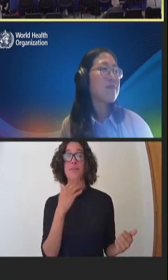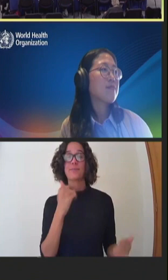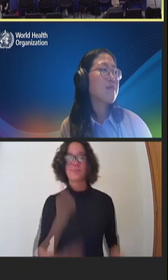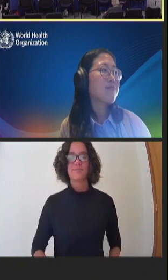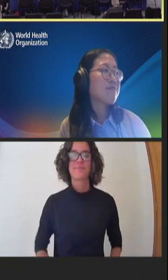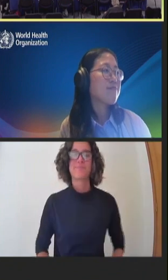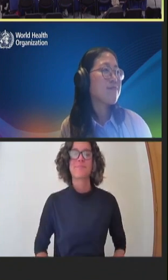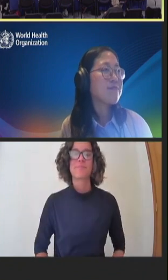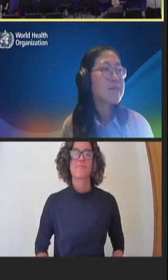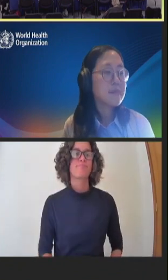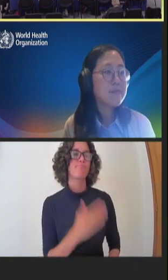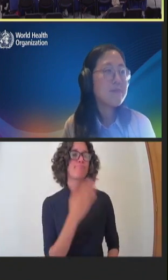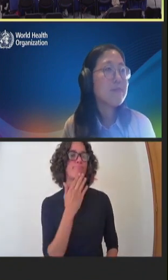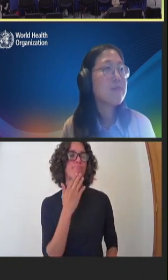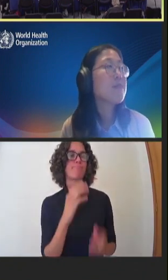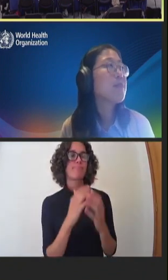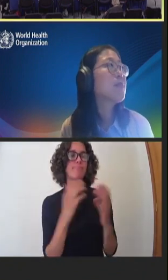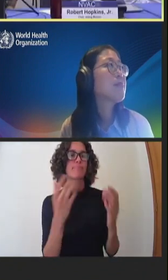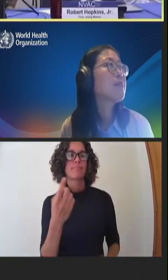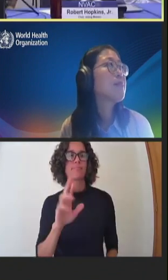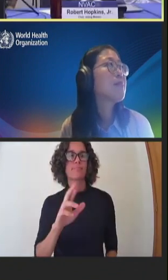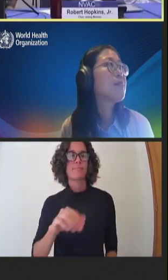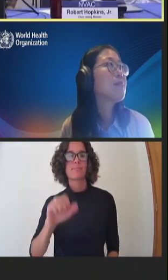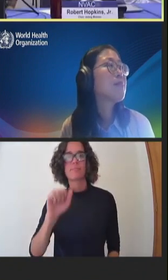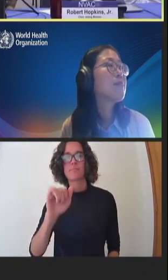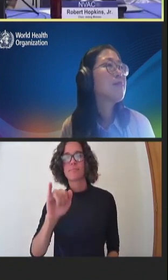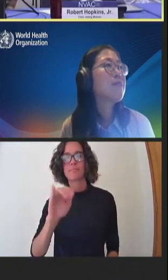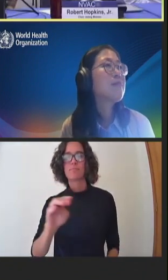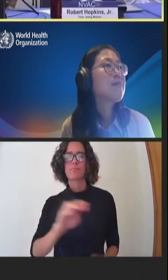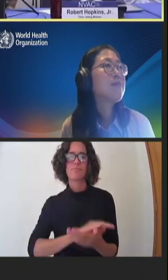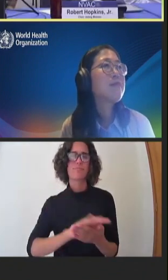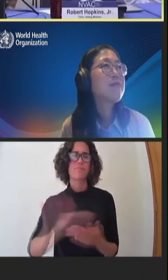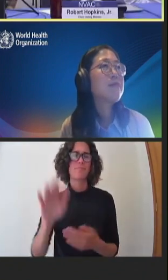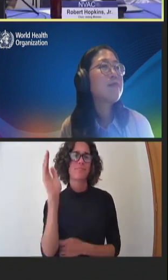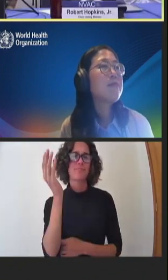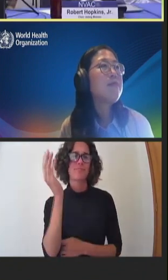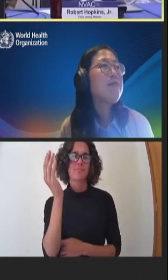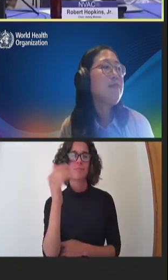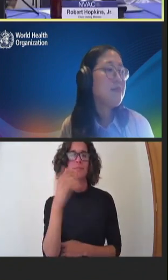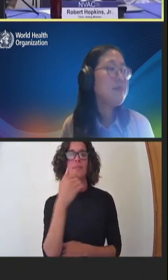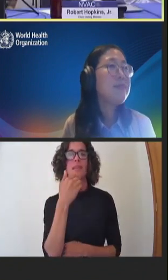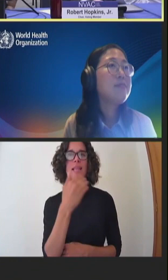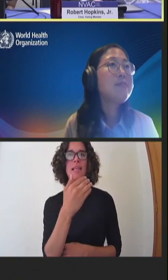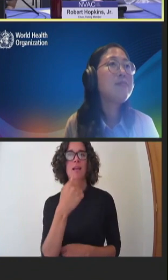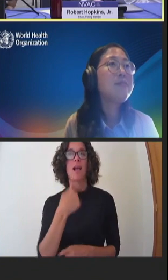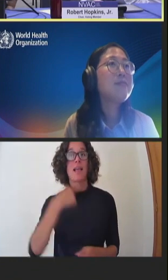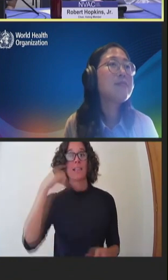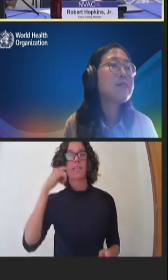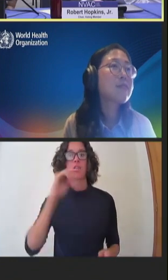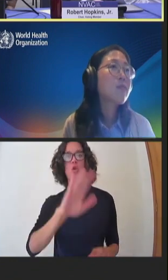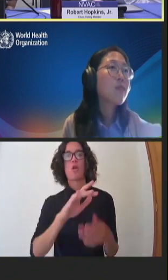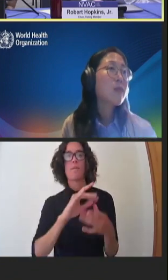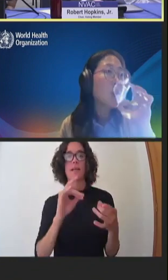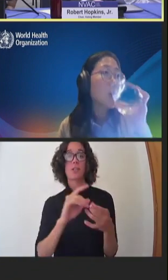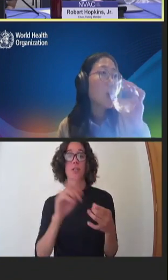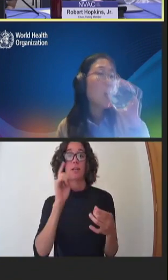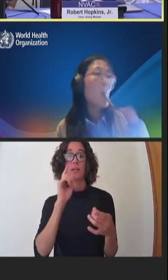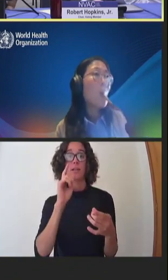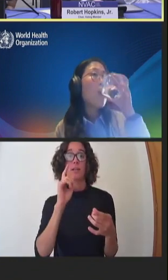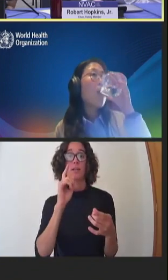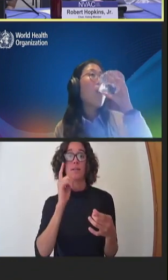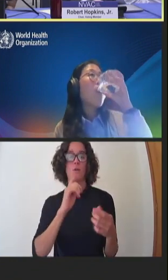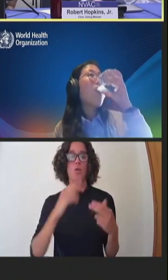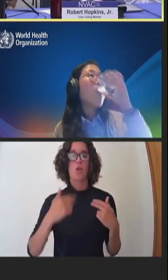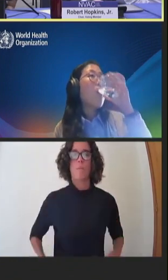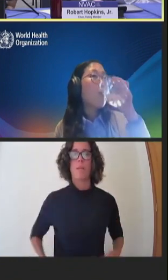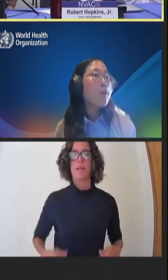Thank you very much, Dr. Sim. Nicely presented. I think your messages for the Humanly Possible campaign